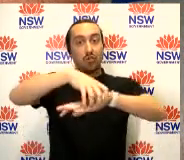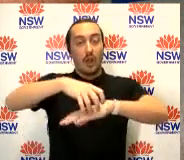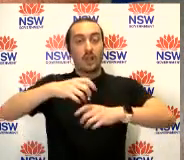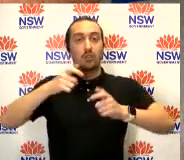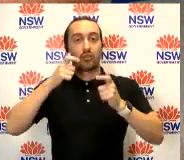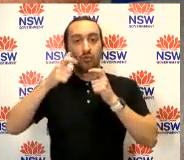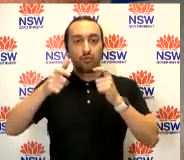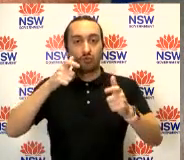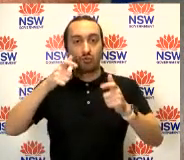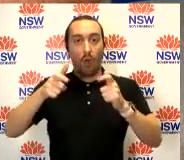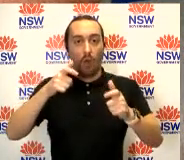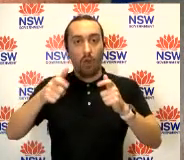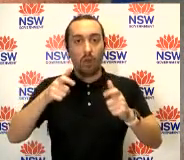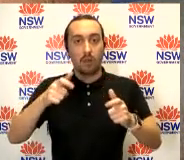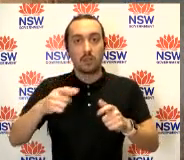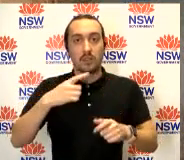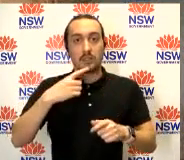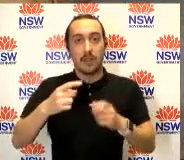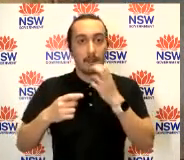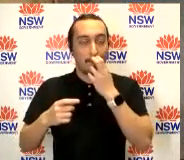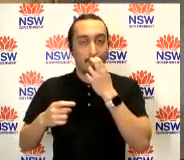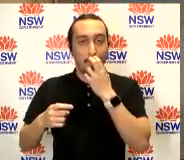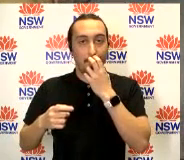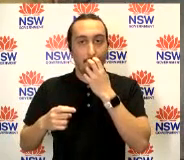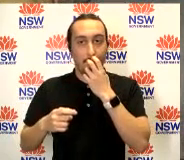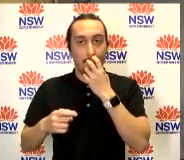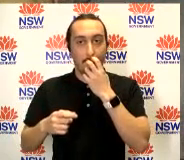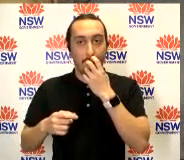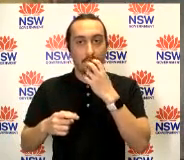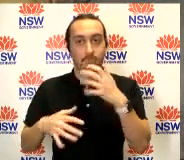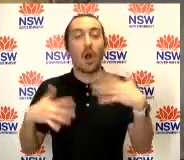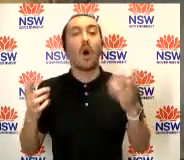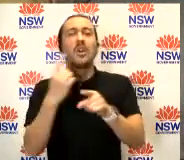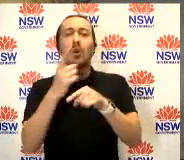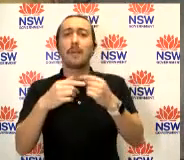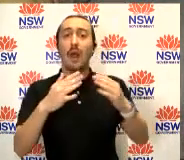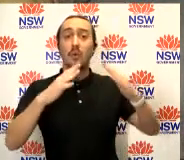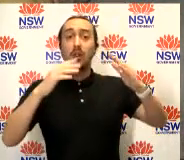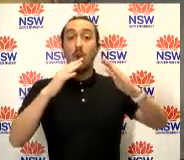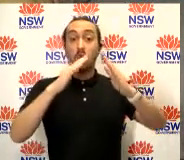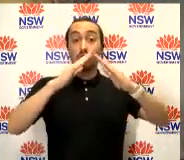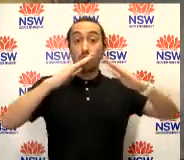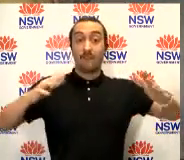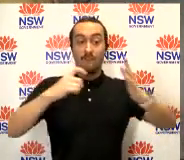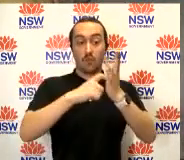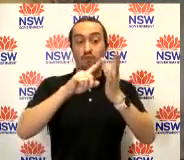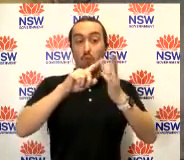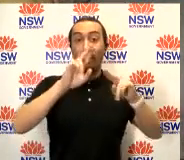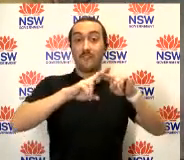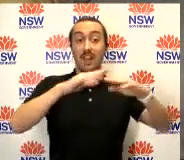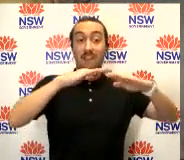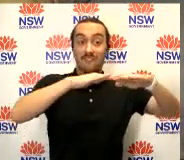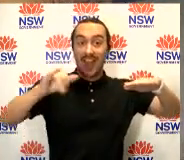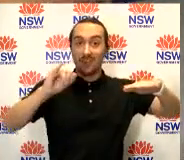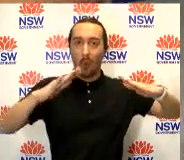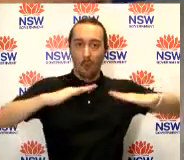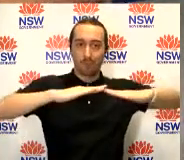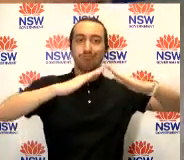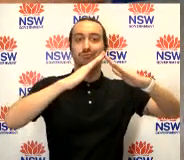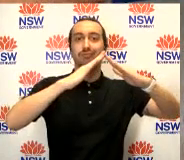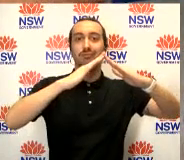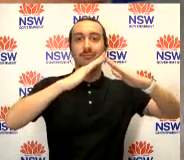Did we say flat roof? I just want to confirm. Oh, yeah. Sorry, that just says a roof. The way the question was asked, this only applies to a flat roof